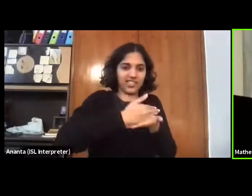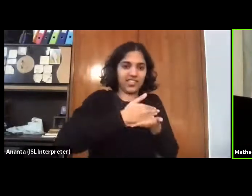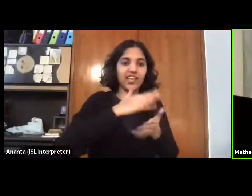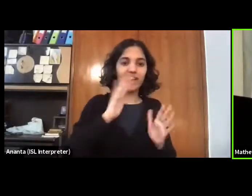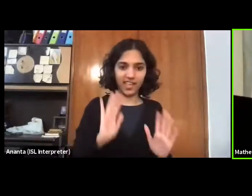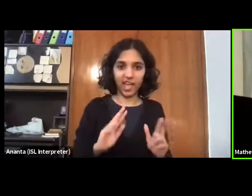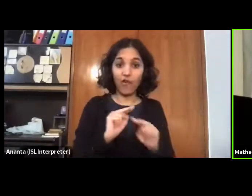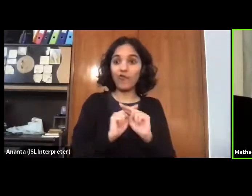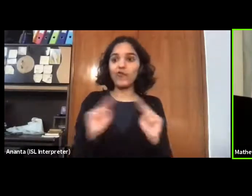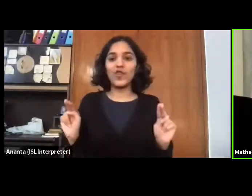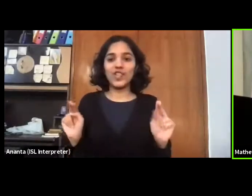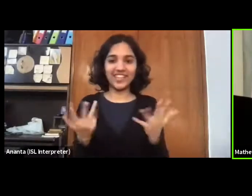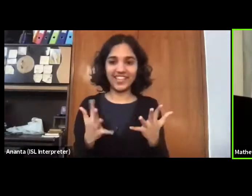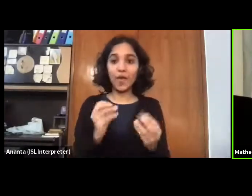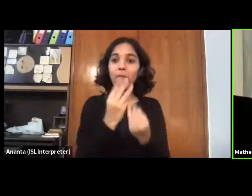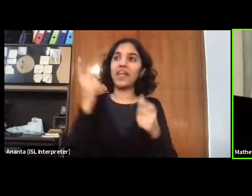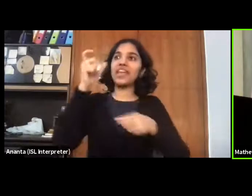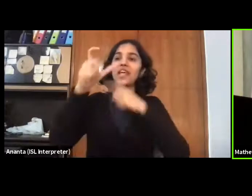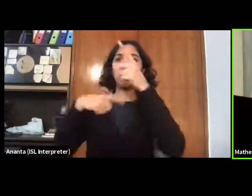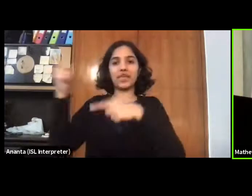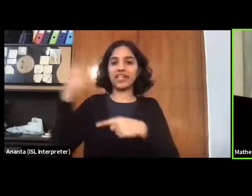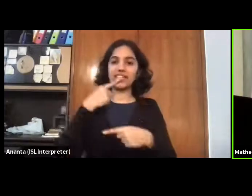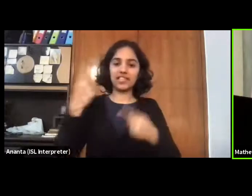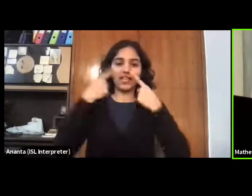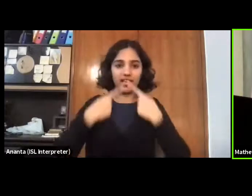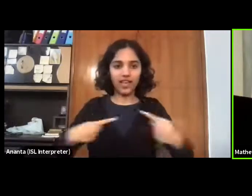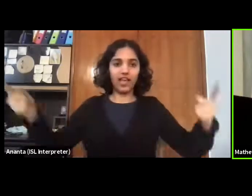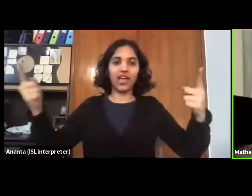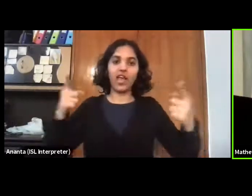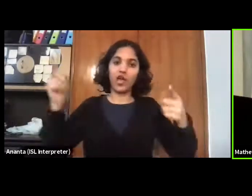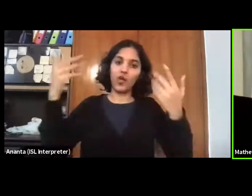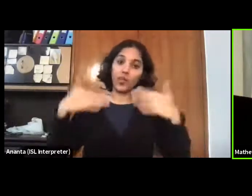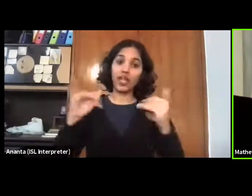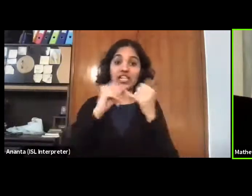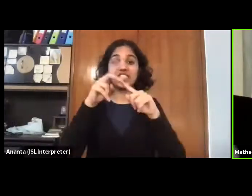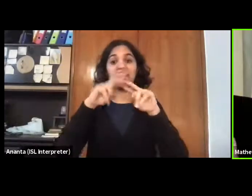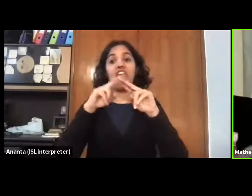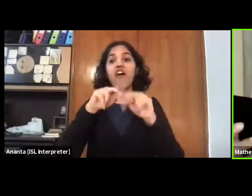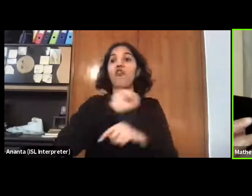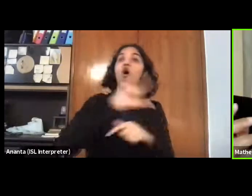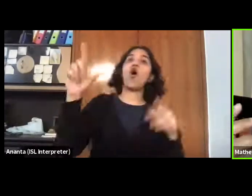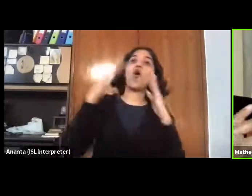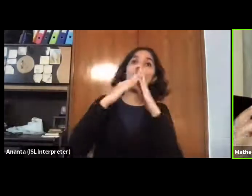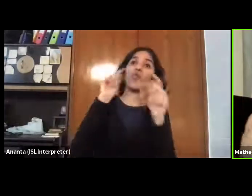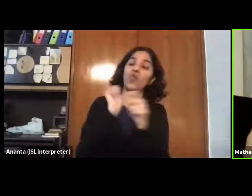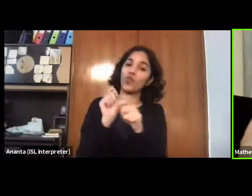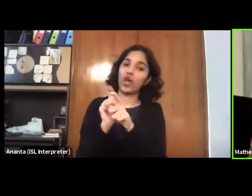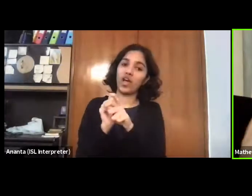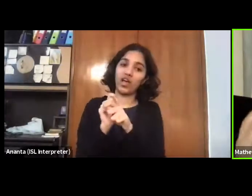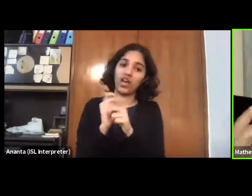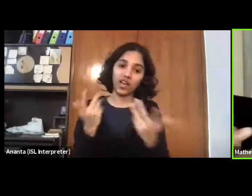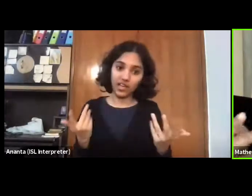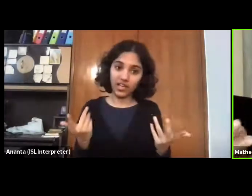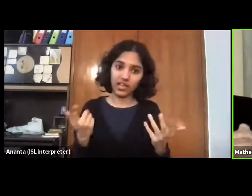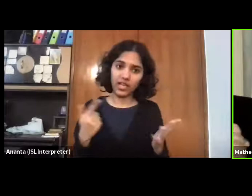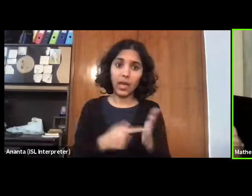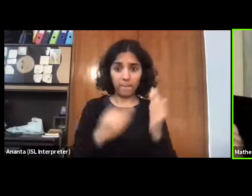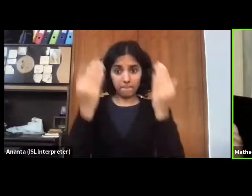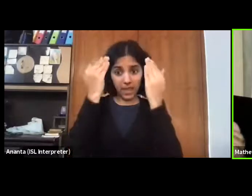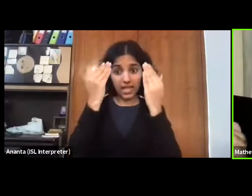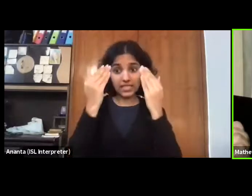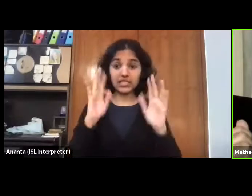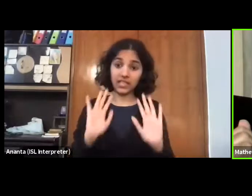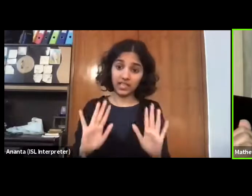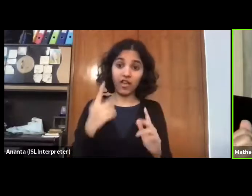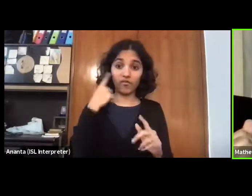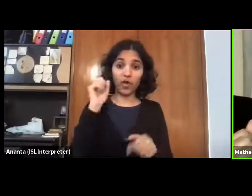many companies come forward and announce that they're going to have all their staff working from home, which is a blessing in disguise